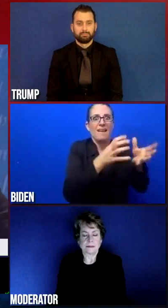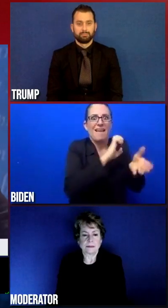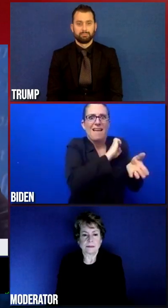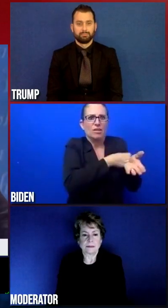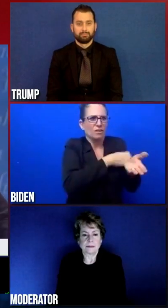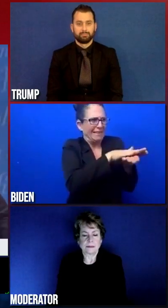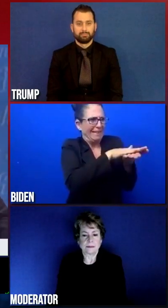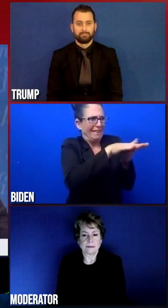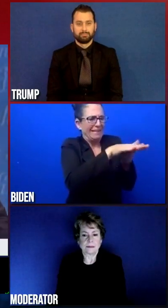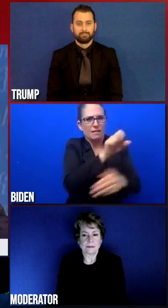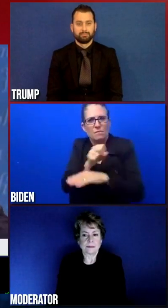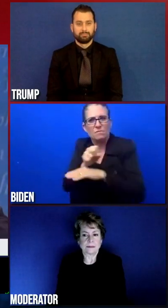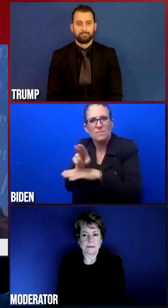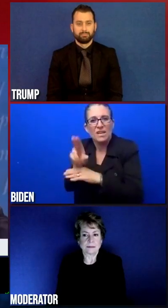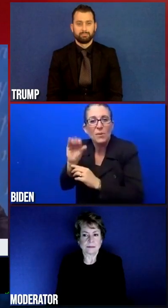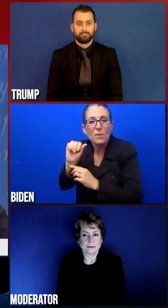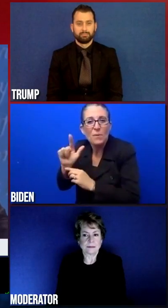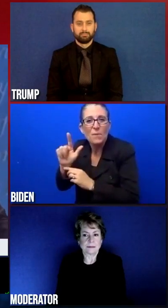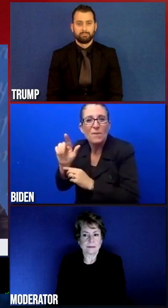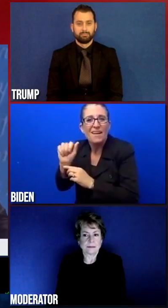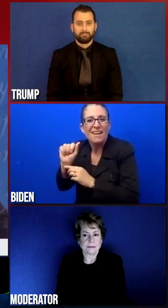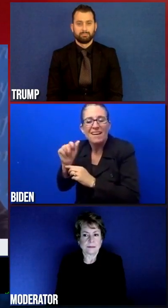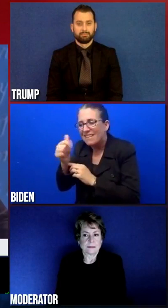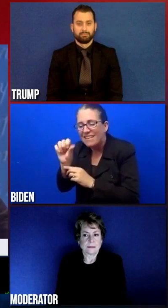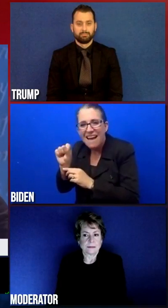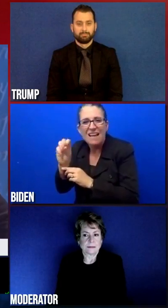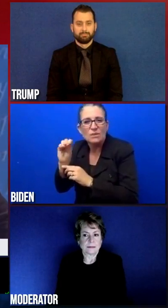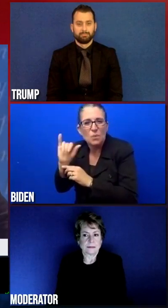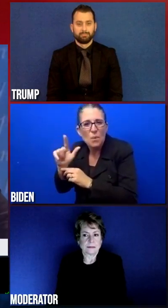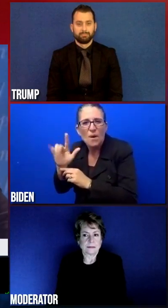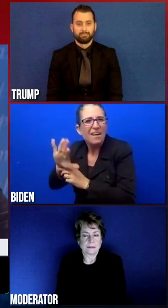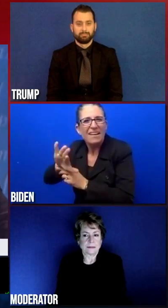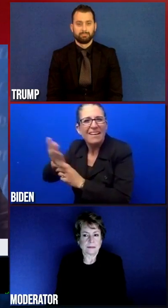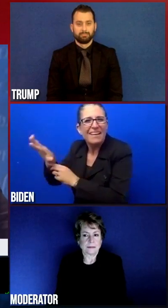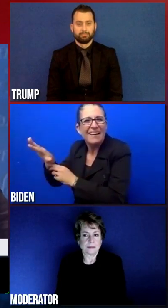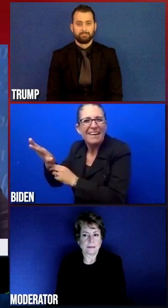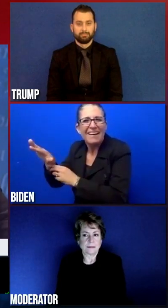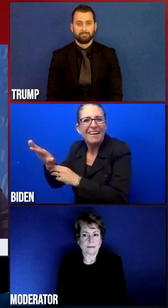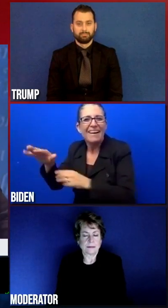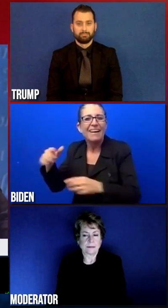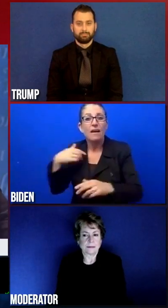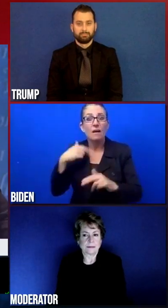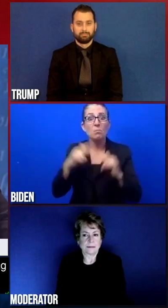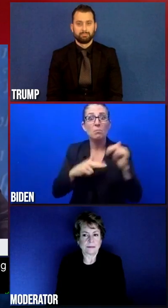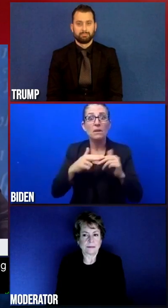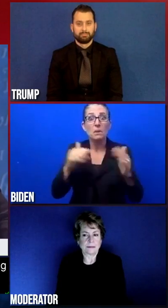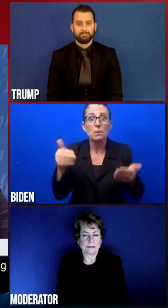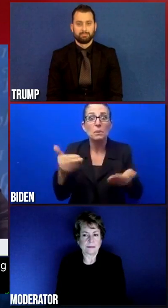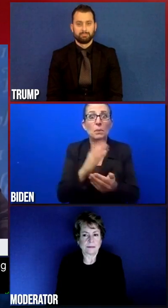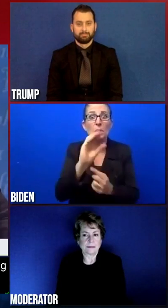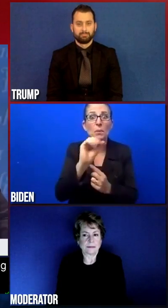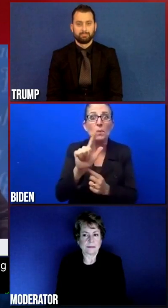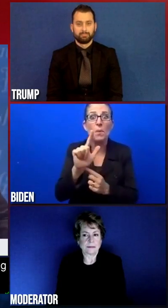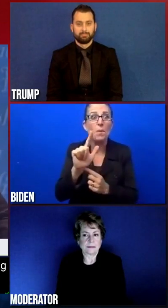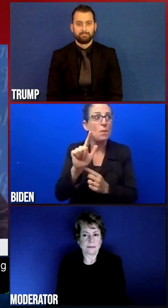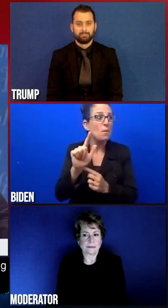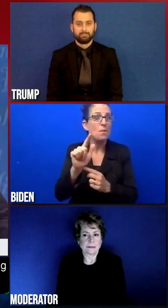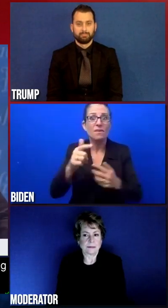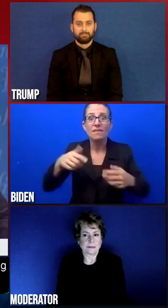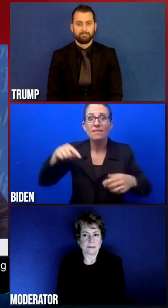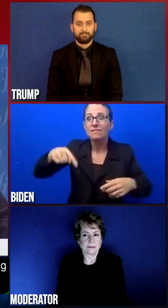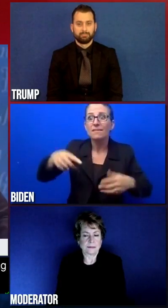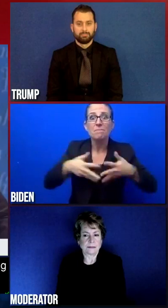another oil-fired plant in America. They're going to move to renewable energy, number one. Number two, we're going to make sure that we are able to take